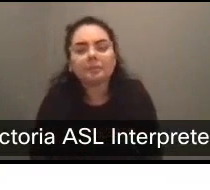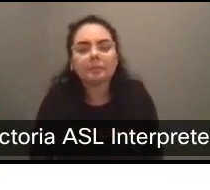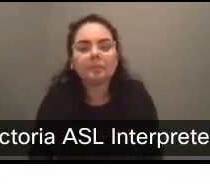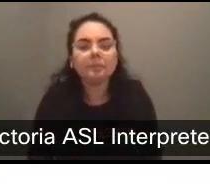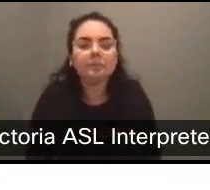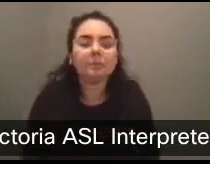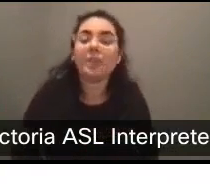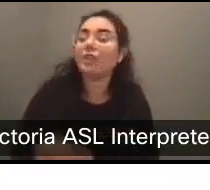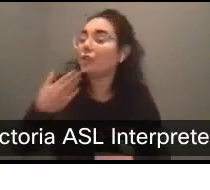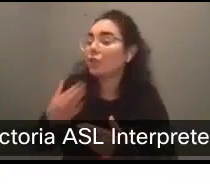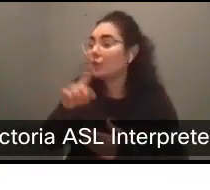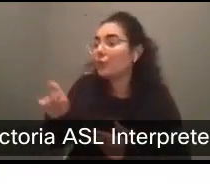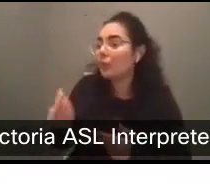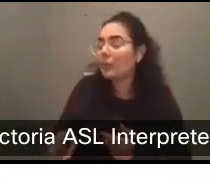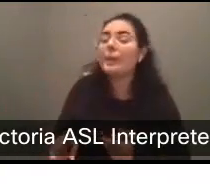Great question. So